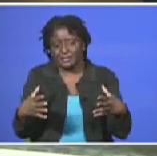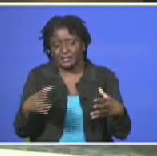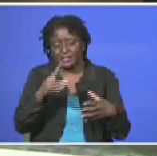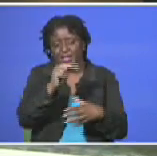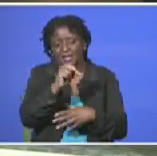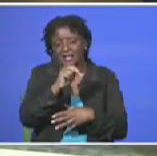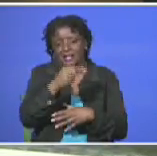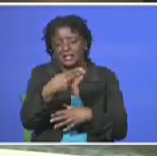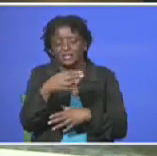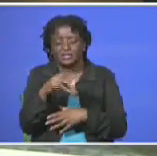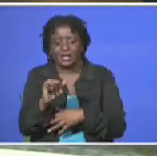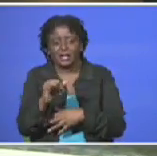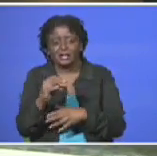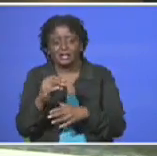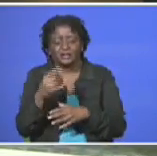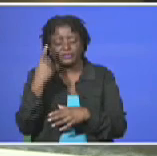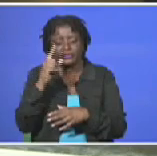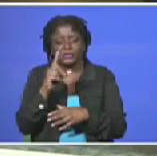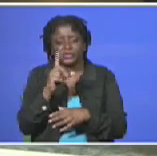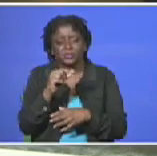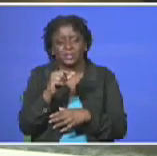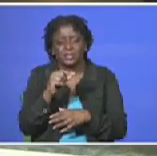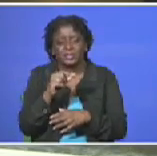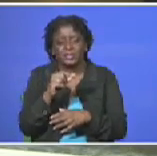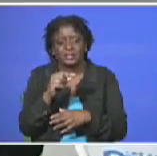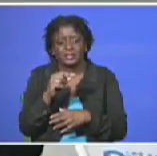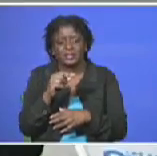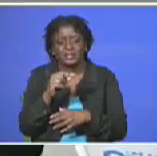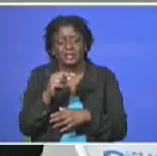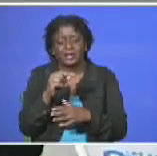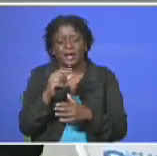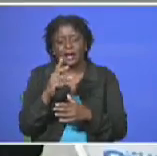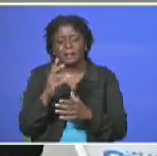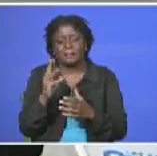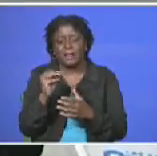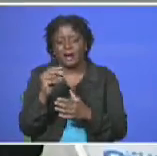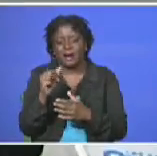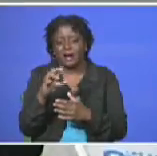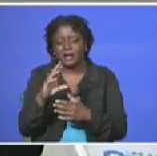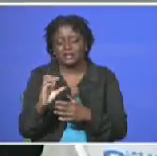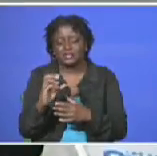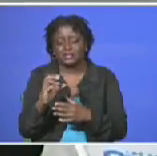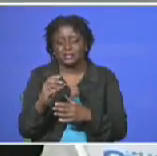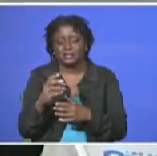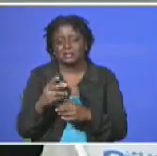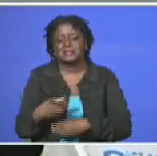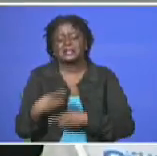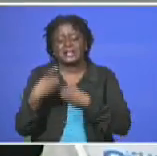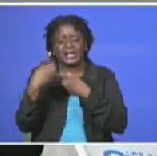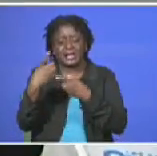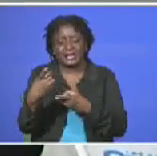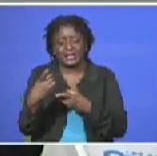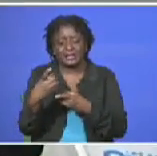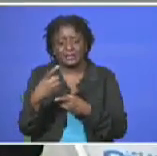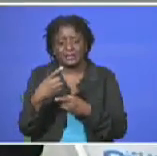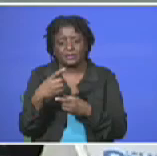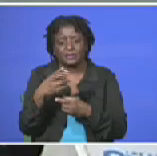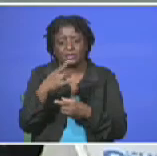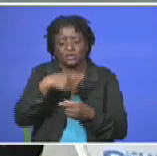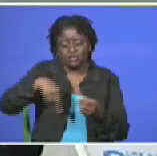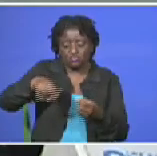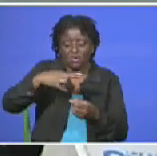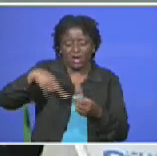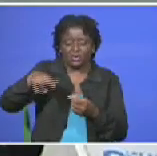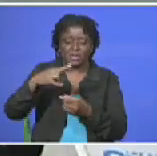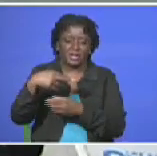launch will be delayed. The ramping up of additional services through N.H.I, we